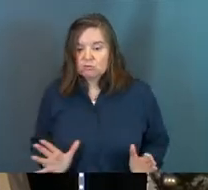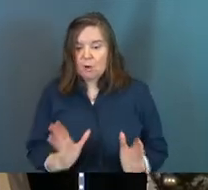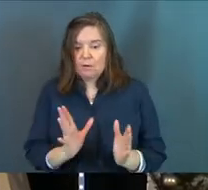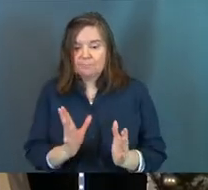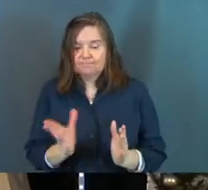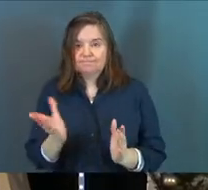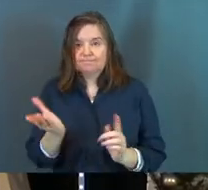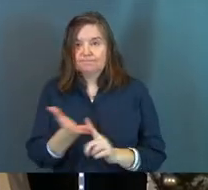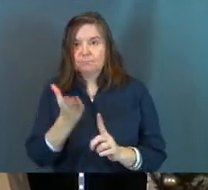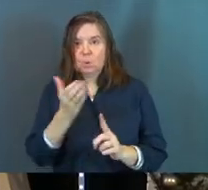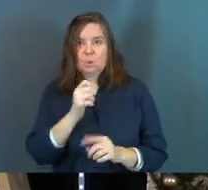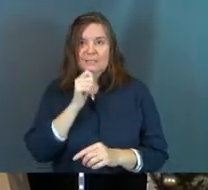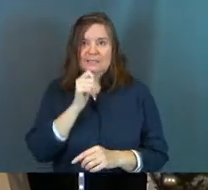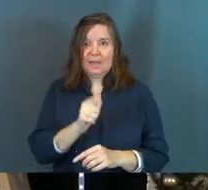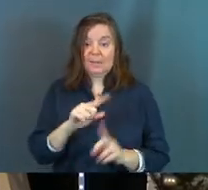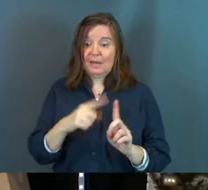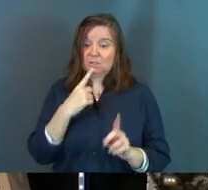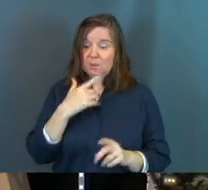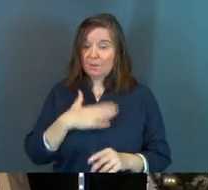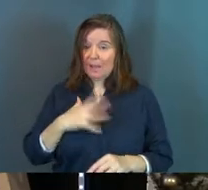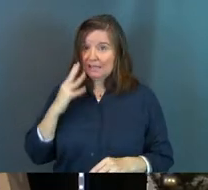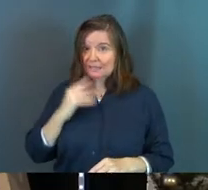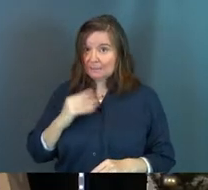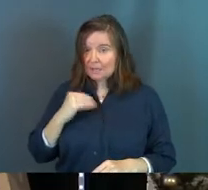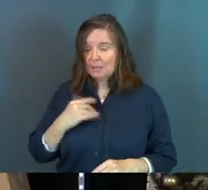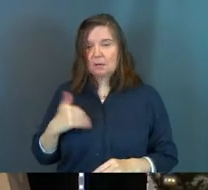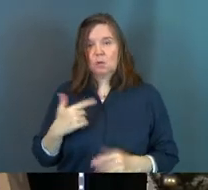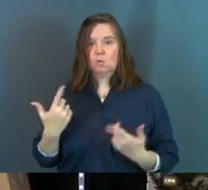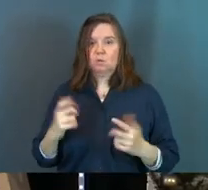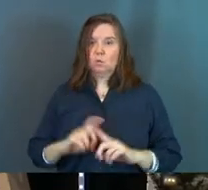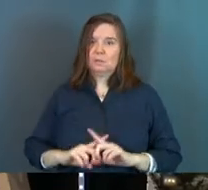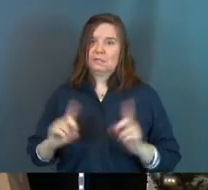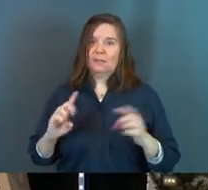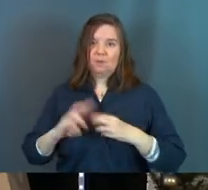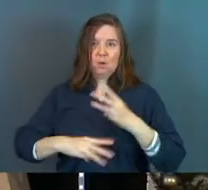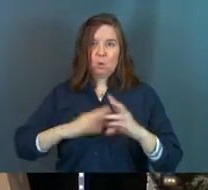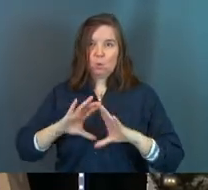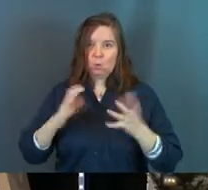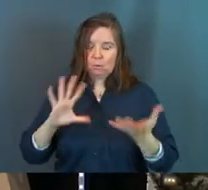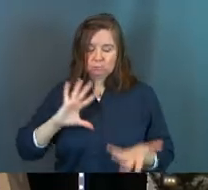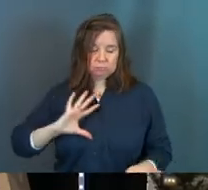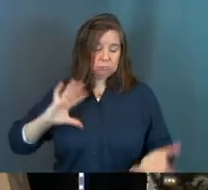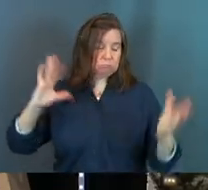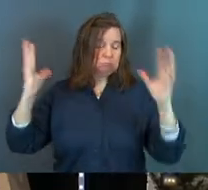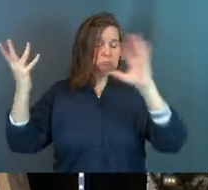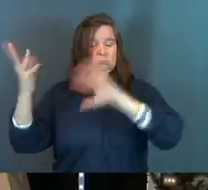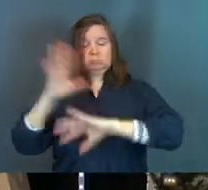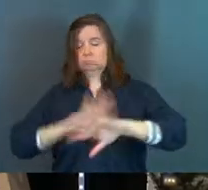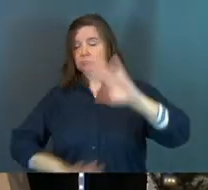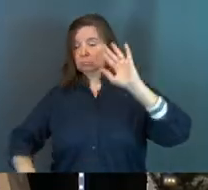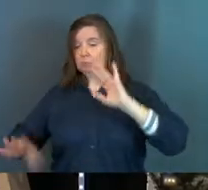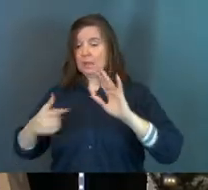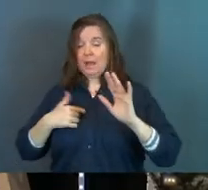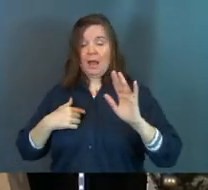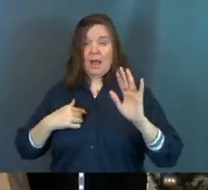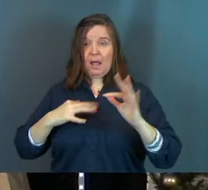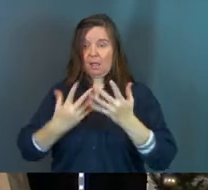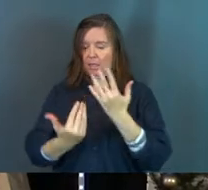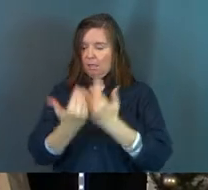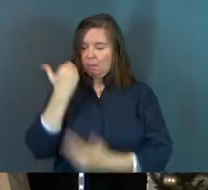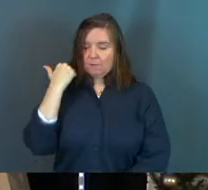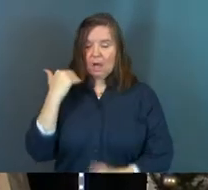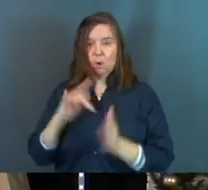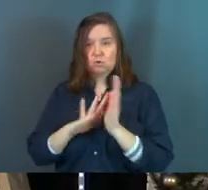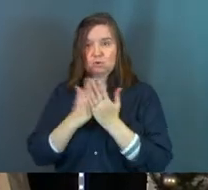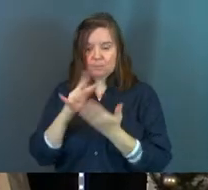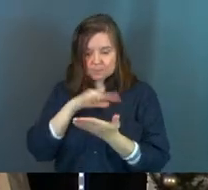or he's not. But I can just tell you my experience. And man, it was a whole different world. Turned my life upside down. I devoured